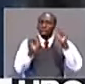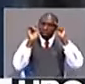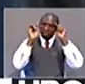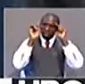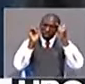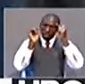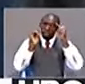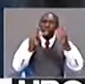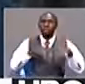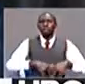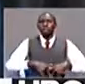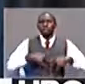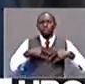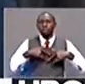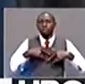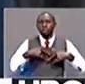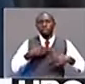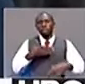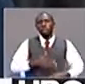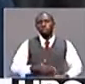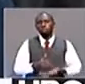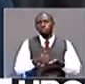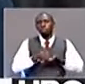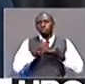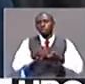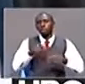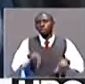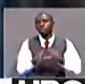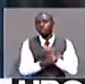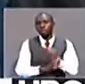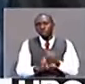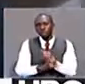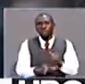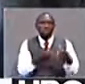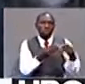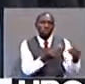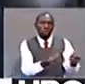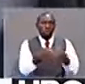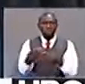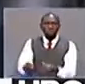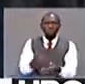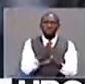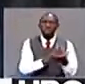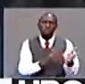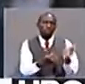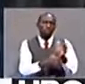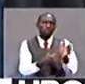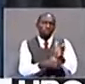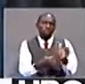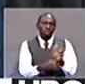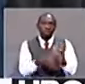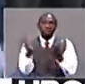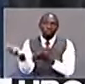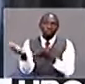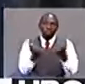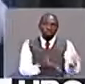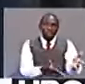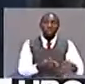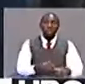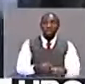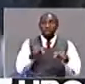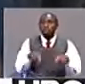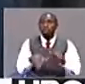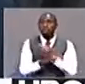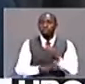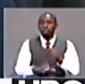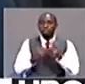long-serving president who thinks he cannot leave this government to solve some of these problems that they are bringing so that this country